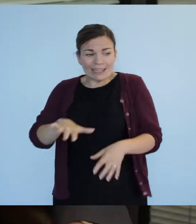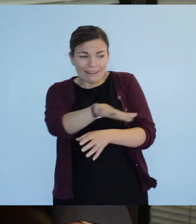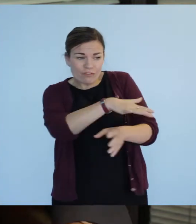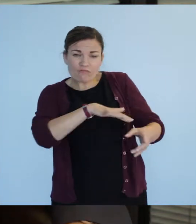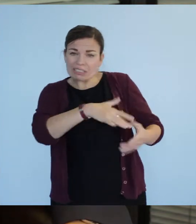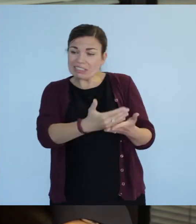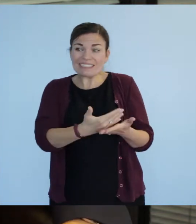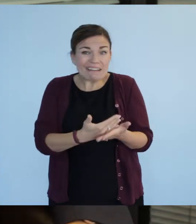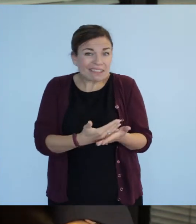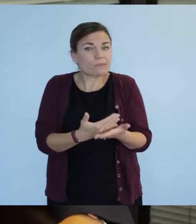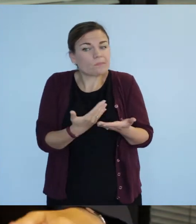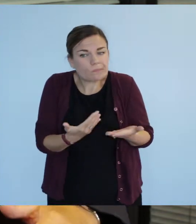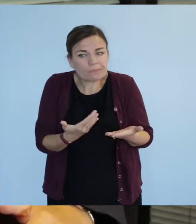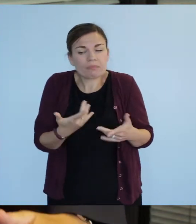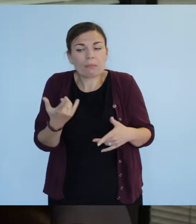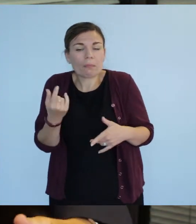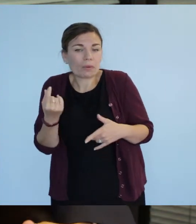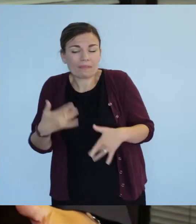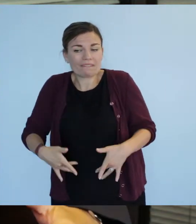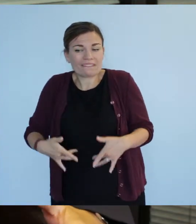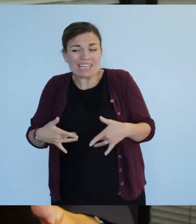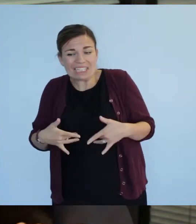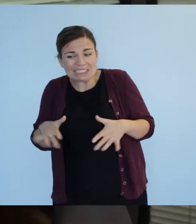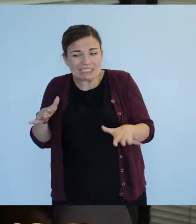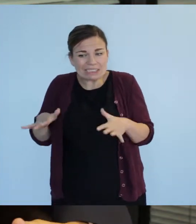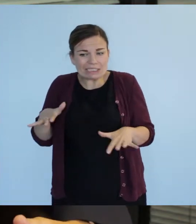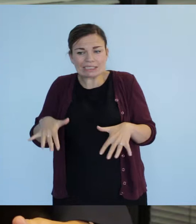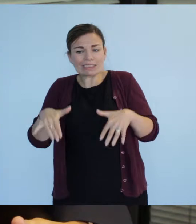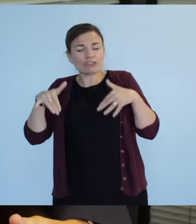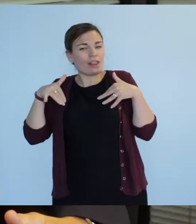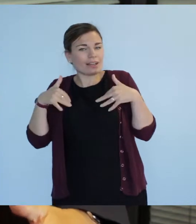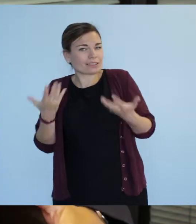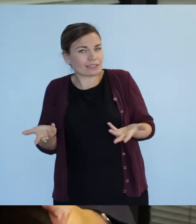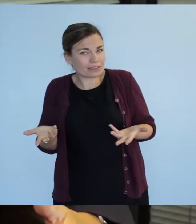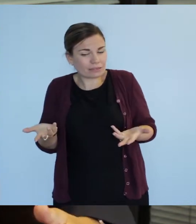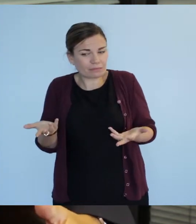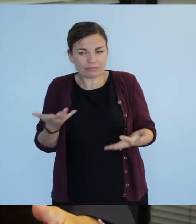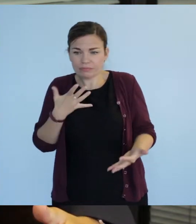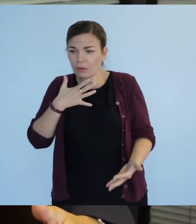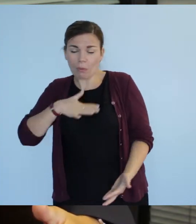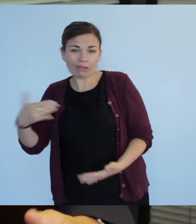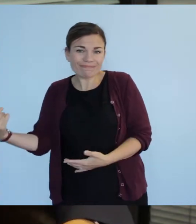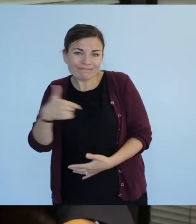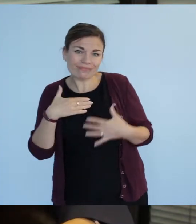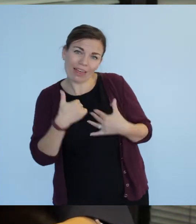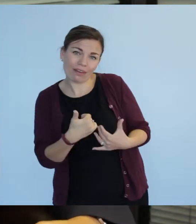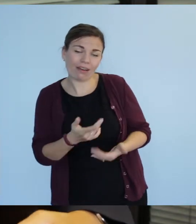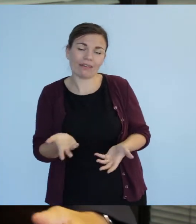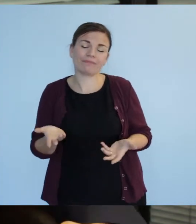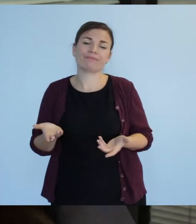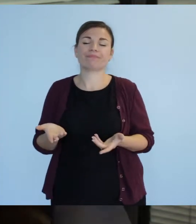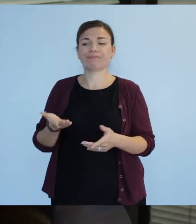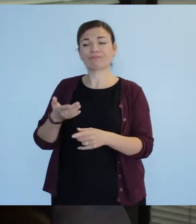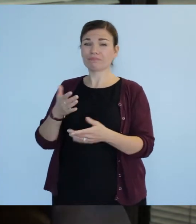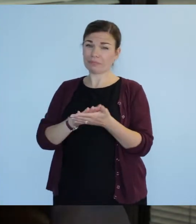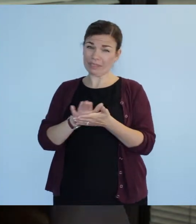for them, and that makes them perhaps less or more reluctant to access healthcare when they need to. We know